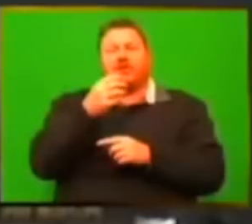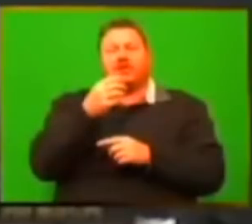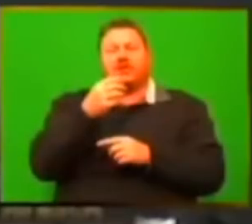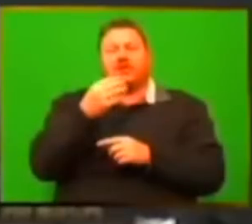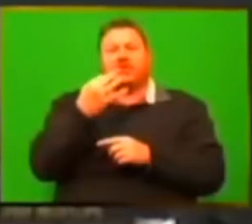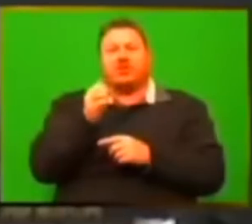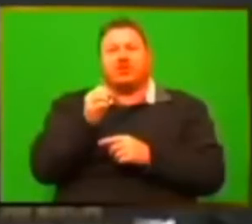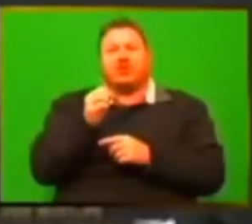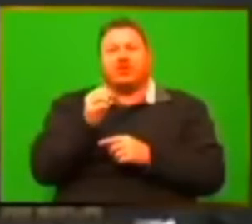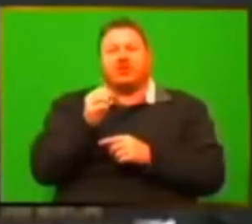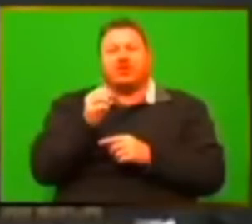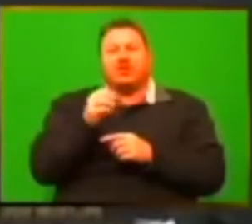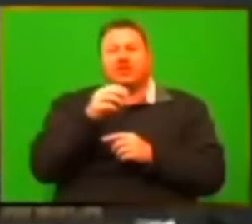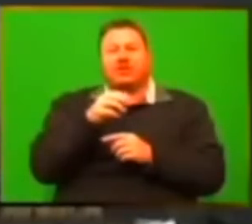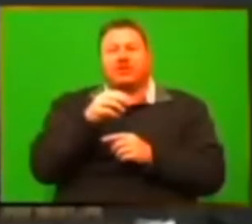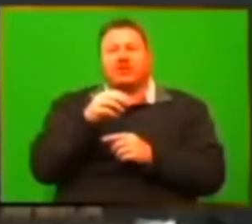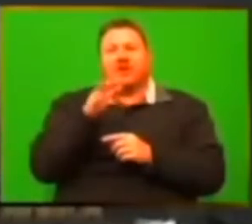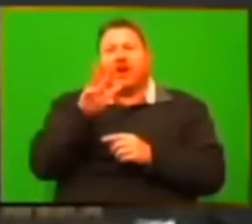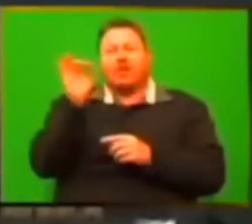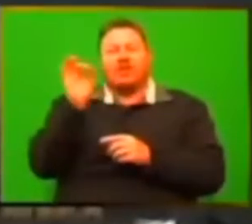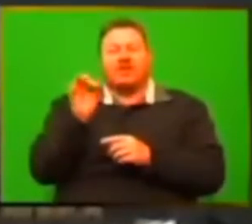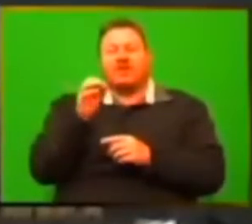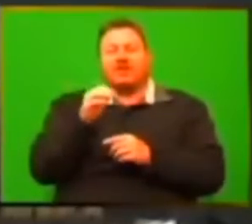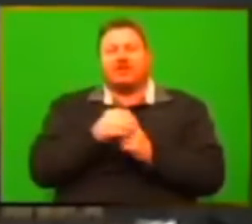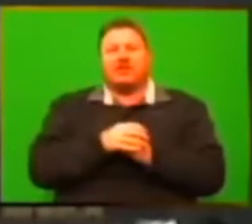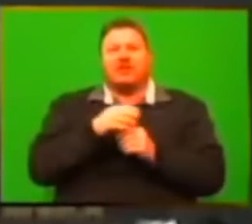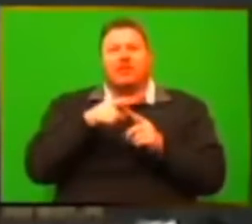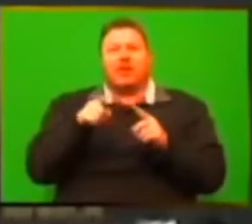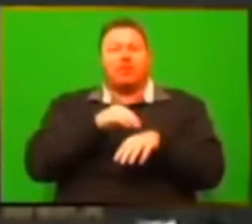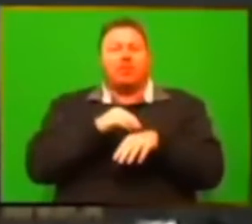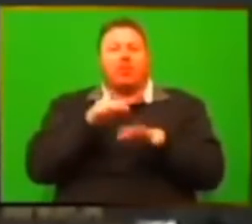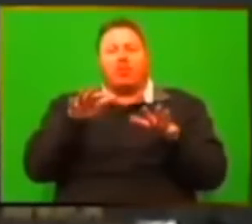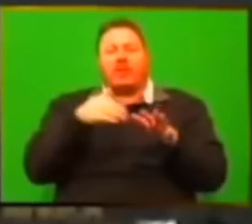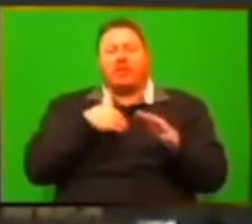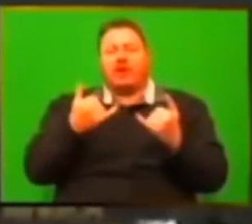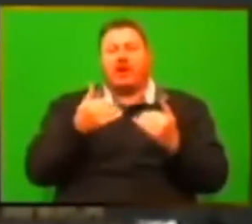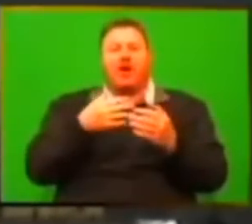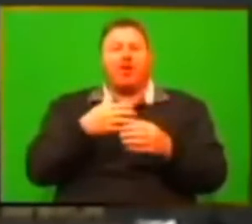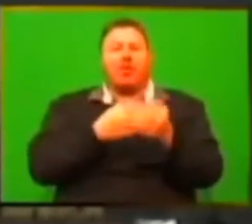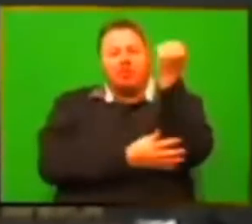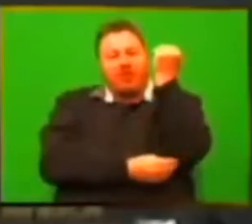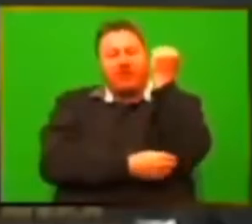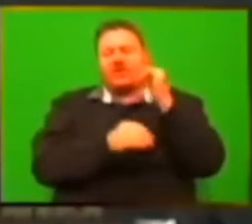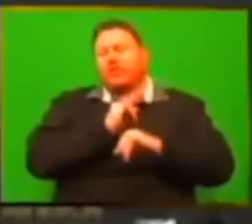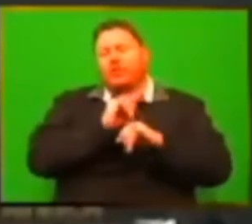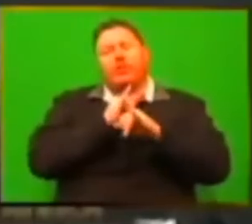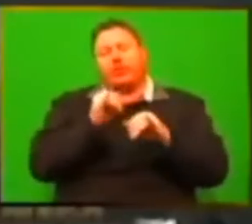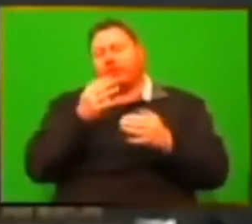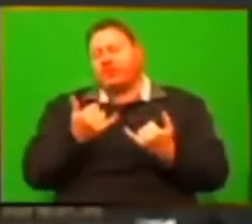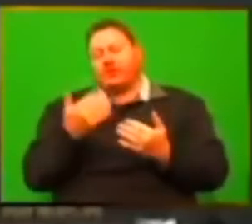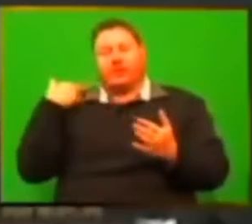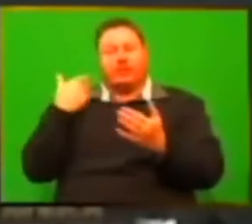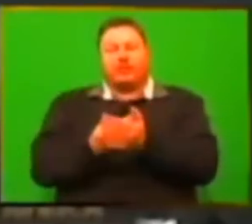today is more than 50%. More people live on poverty under your presidency than any other period in the past